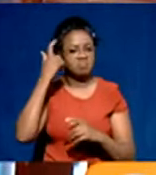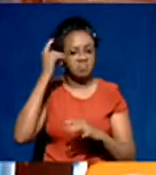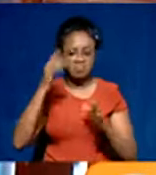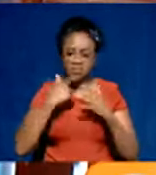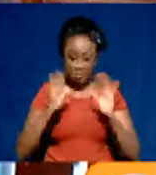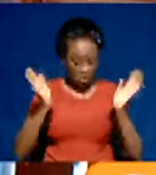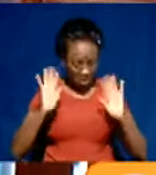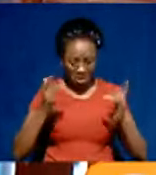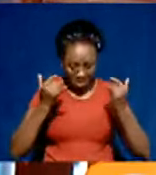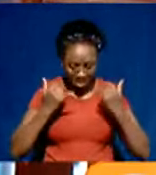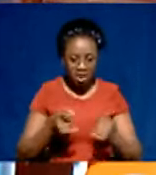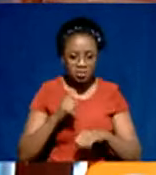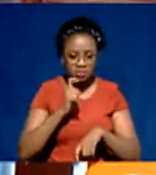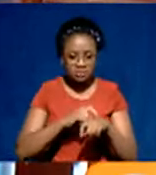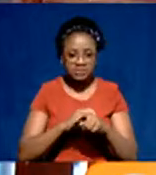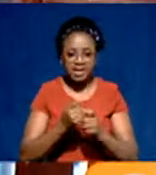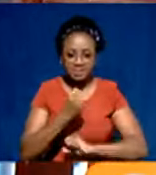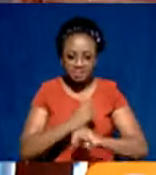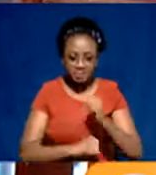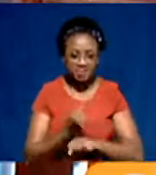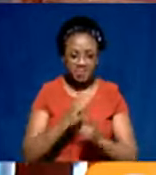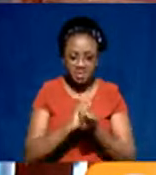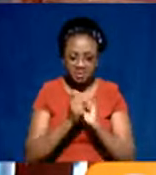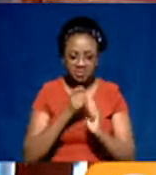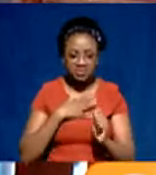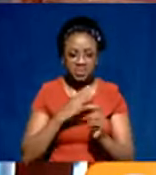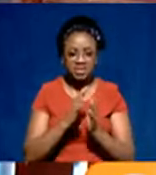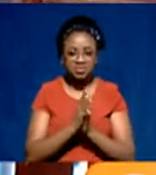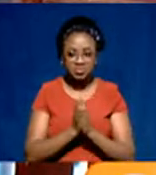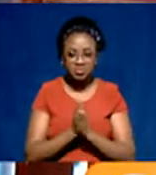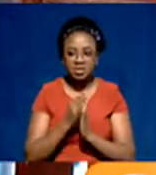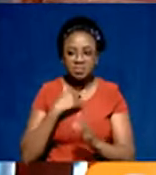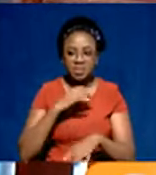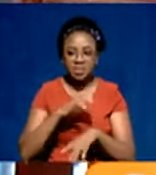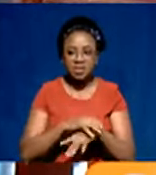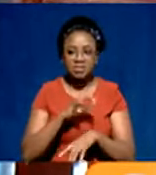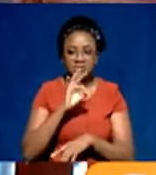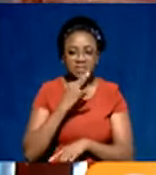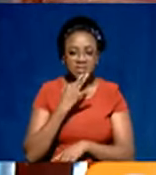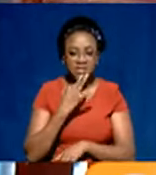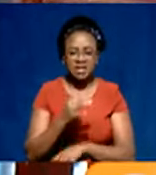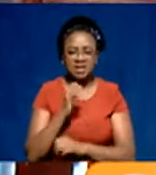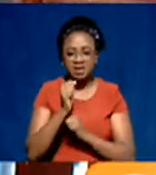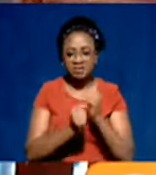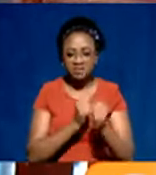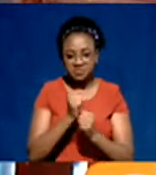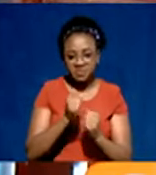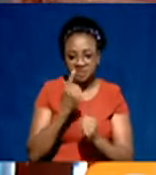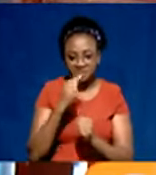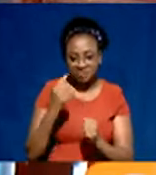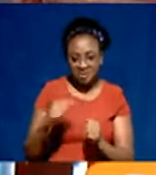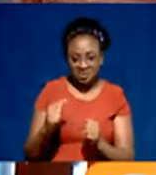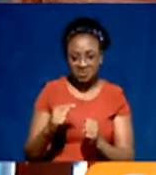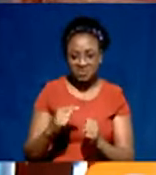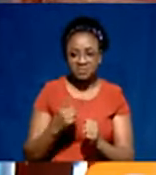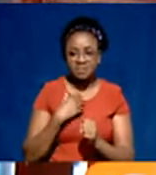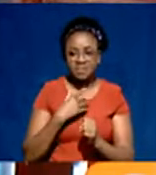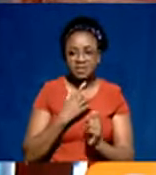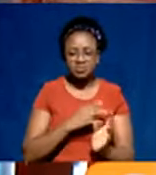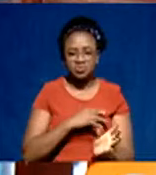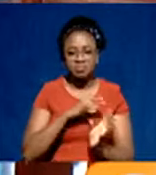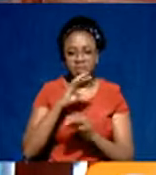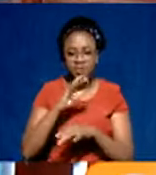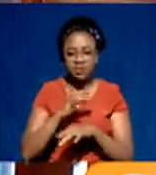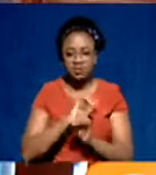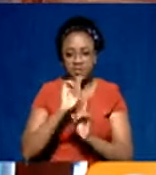no, it's time to change my story. And I got 355 marks. I was called to a good school, a good extra county school,